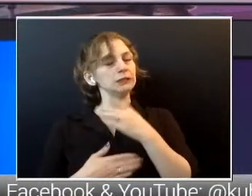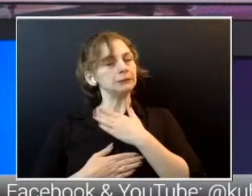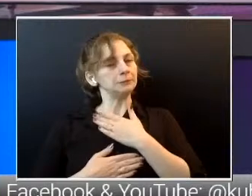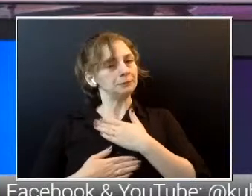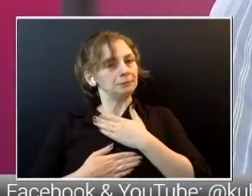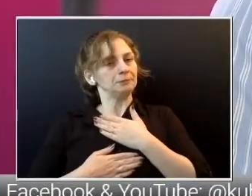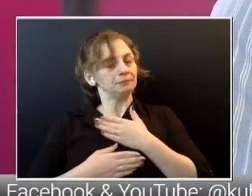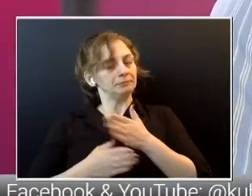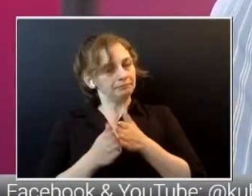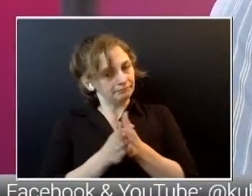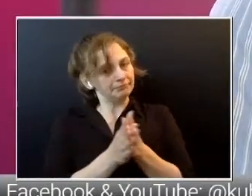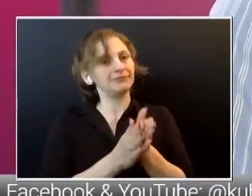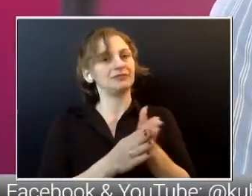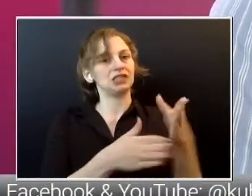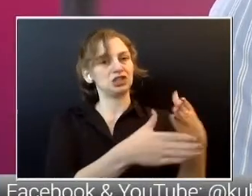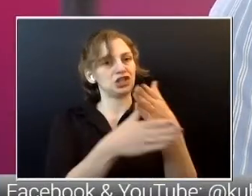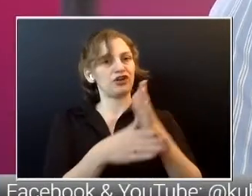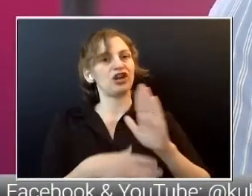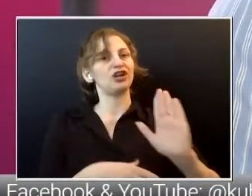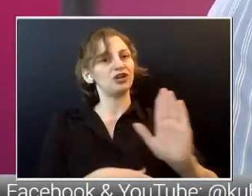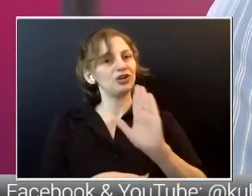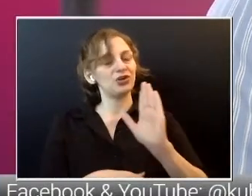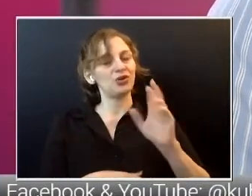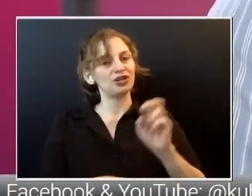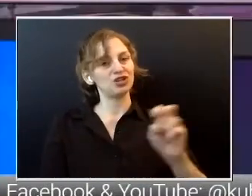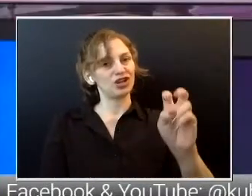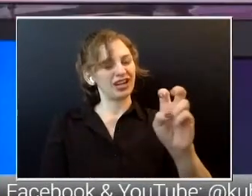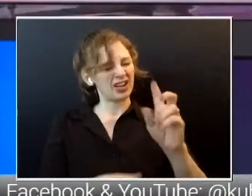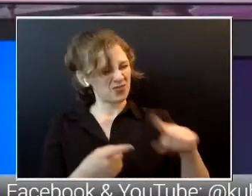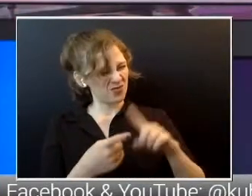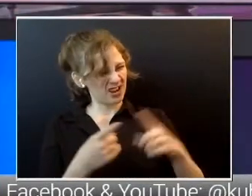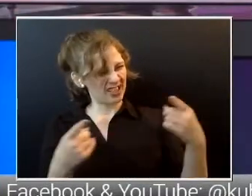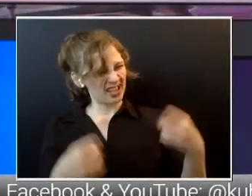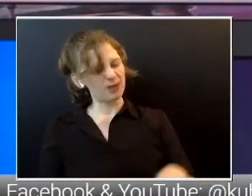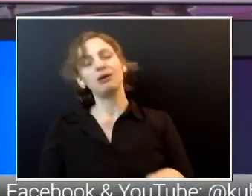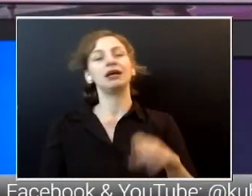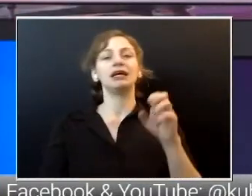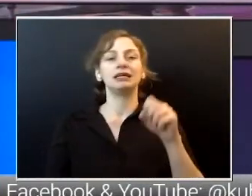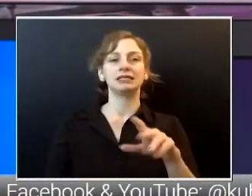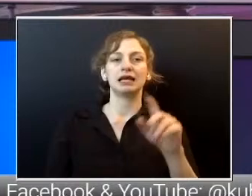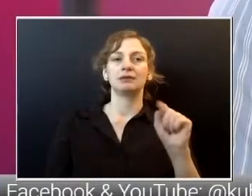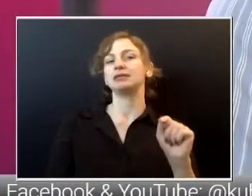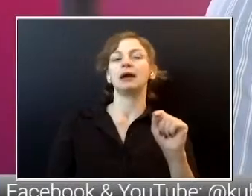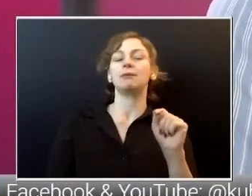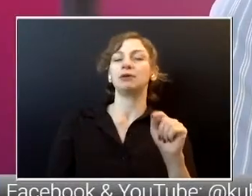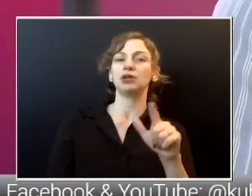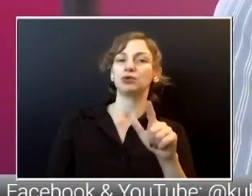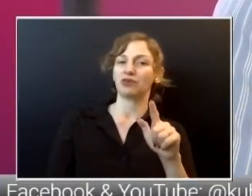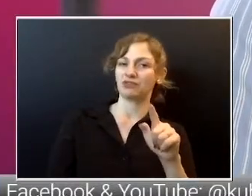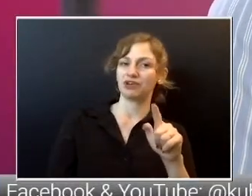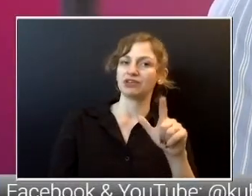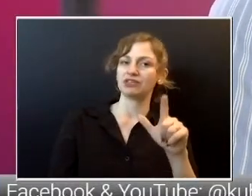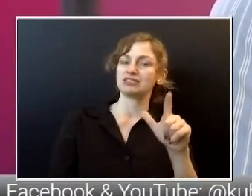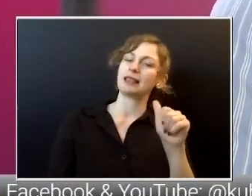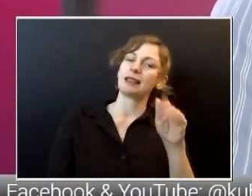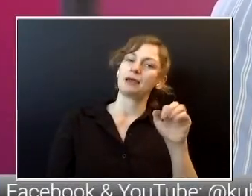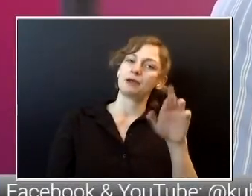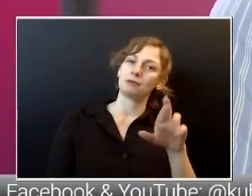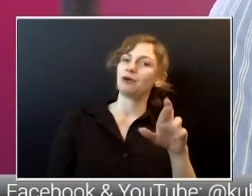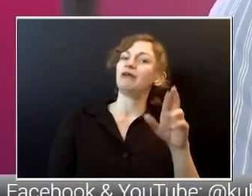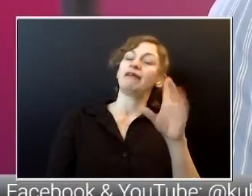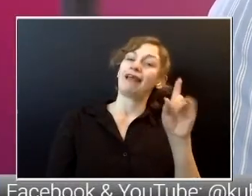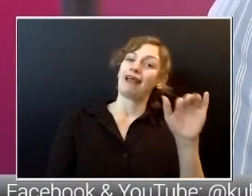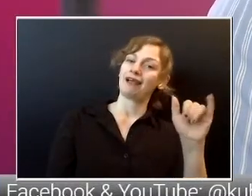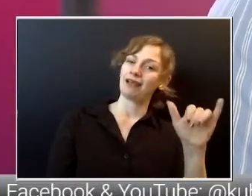was September 1st, Labor Day weekend, 2018. And how are you feeling today? Great. Dr. Kramer patched me up